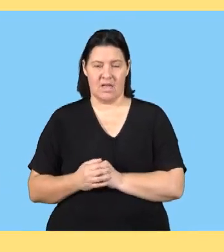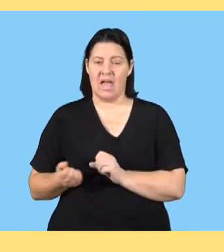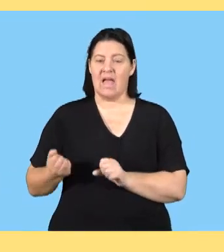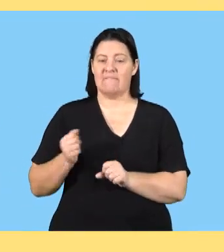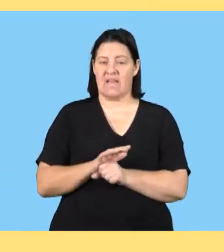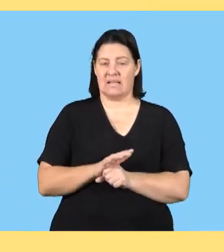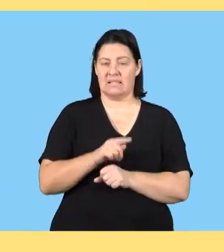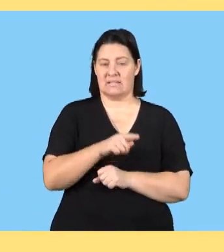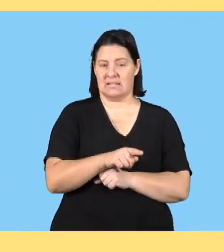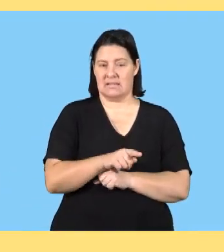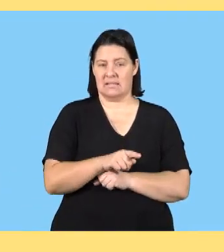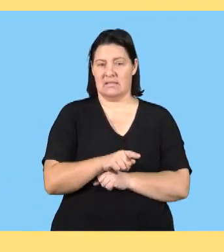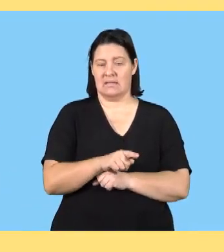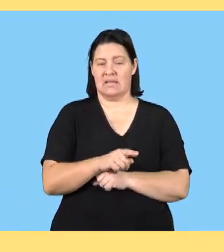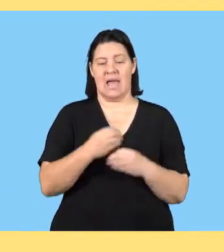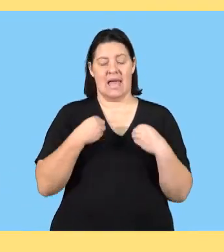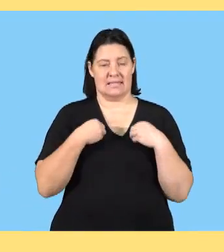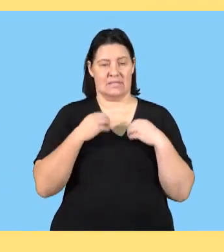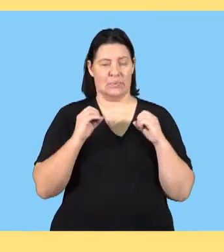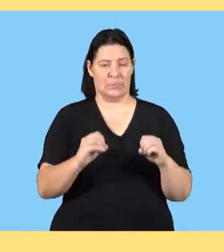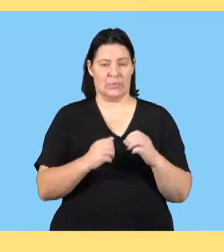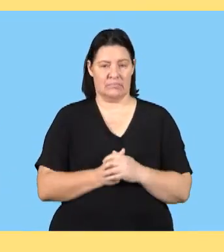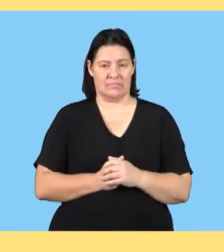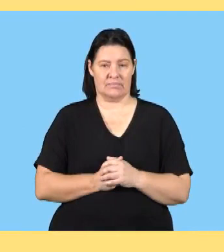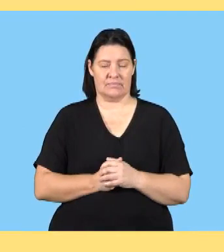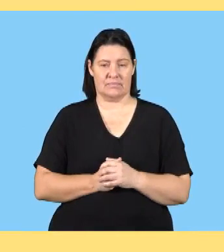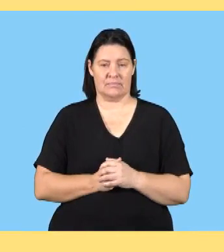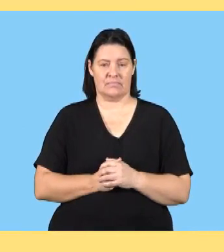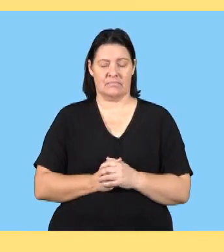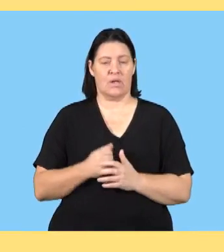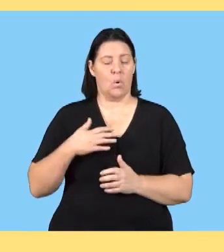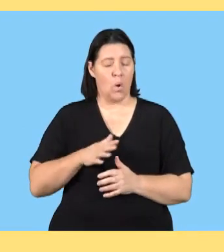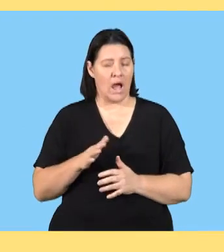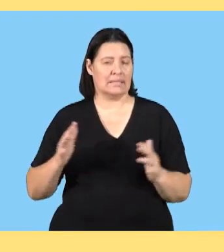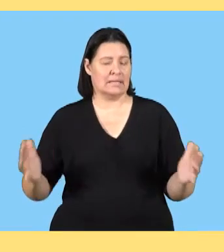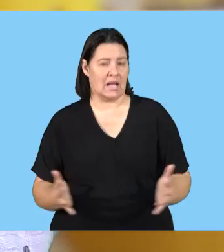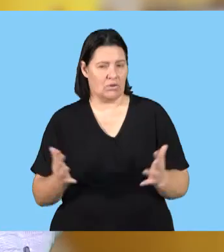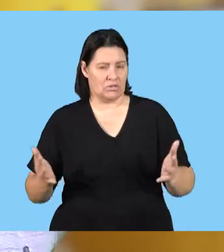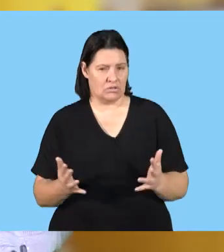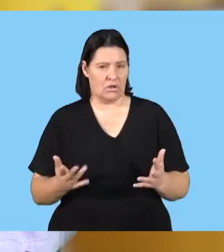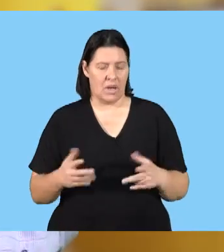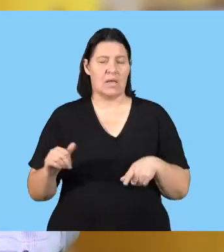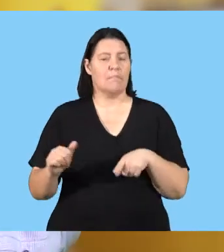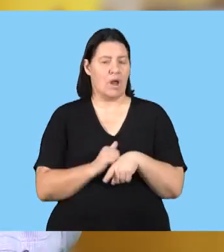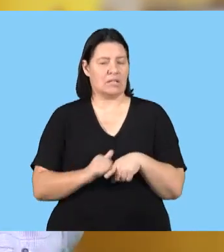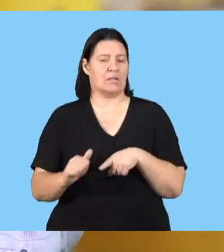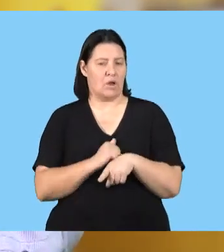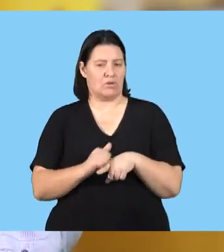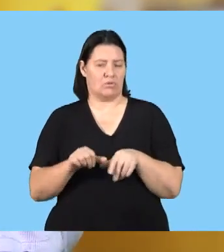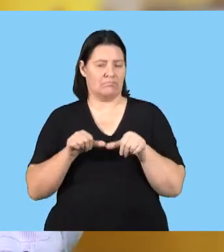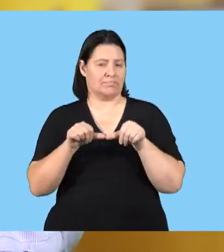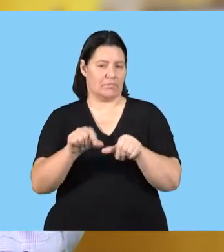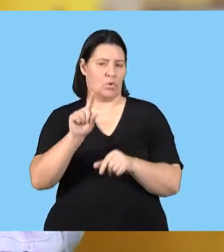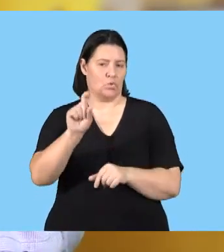effect on the assets. I want to encourage you, dear learners, to continue practicing